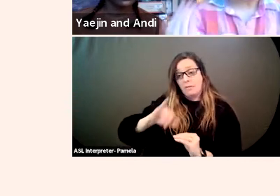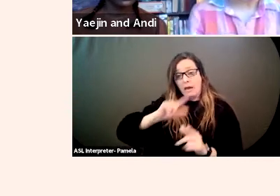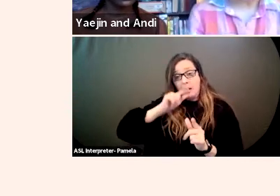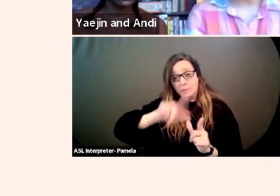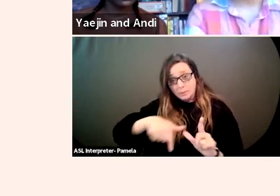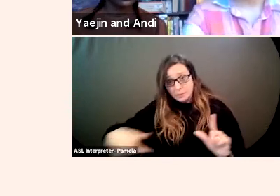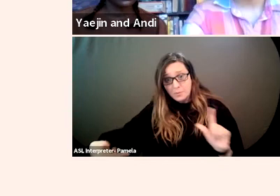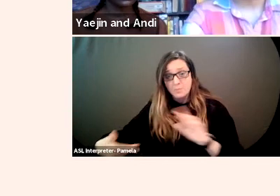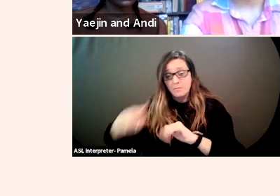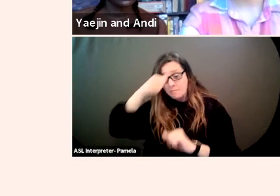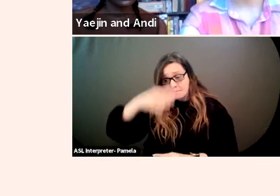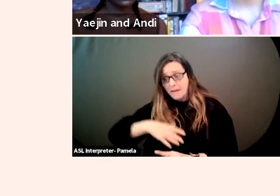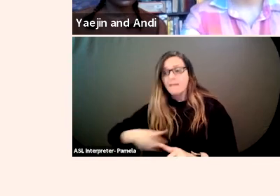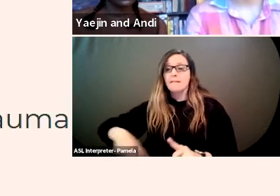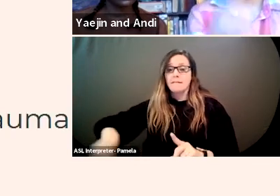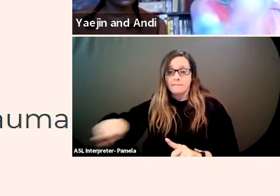facilitate treatment.